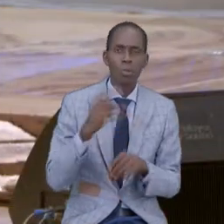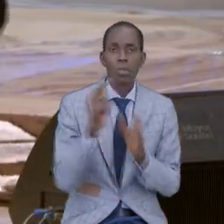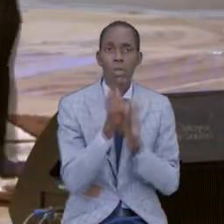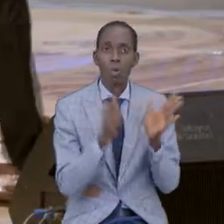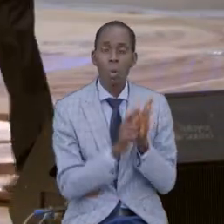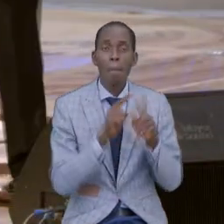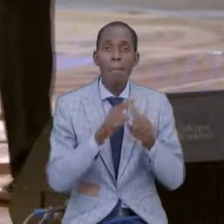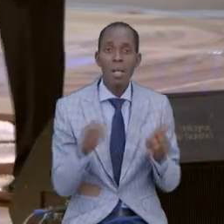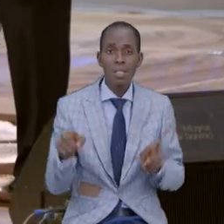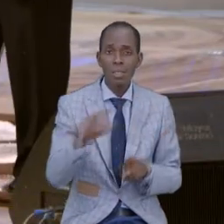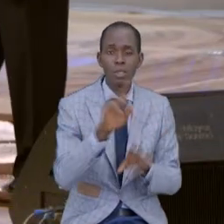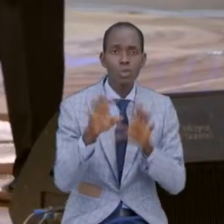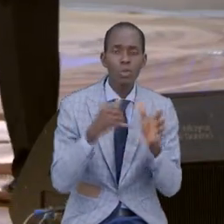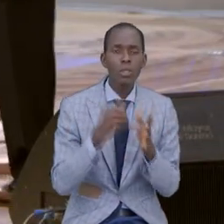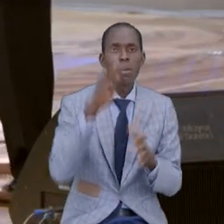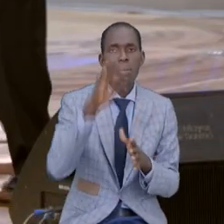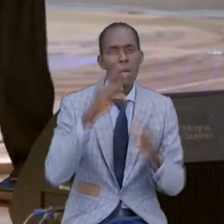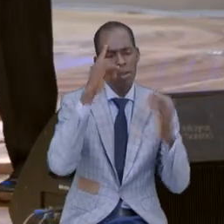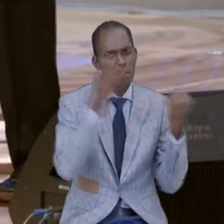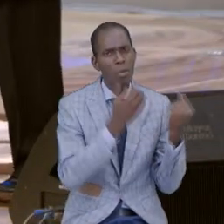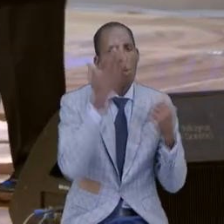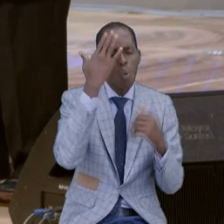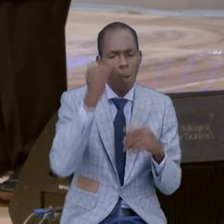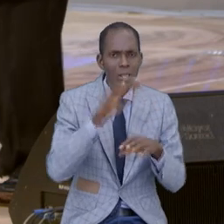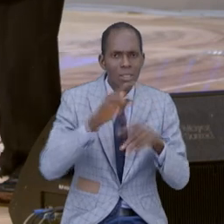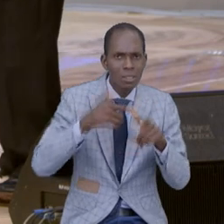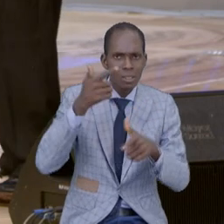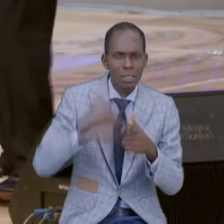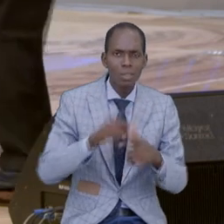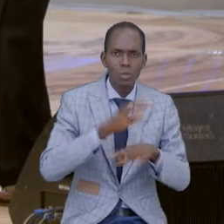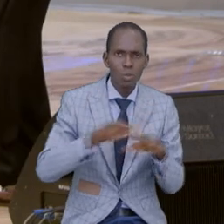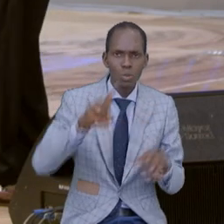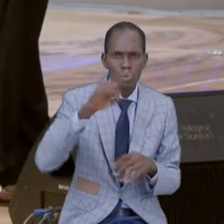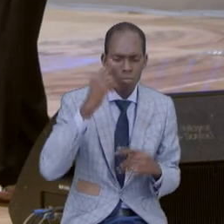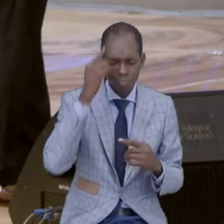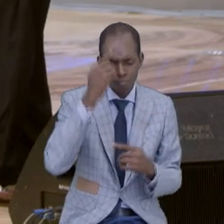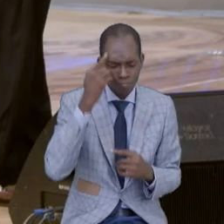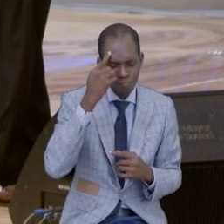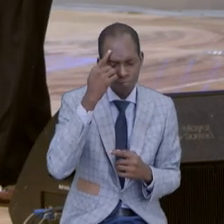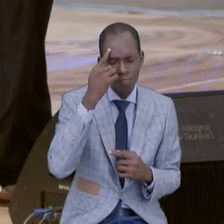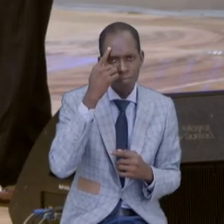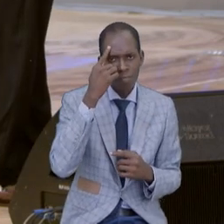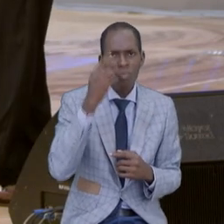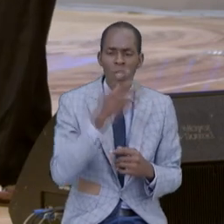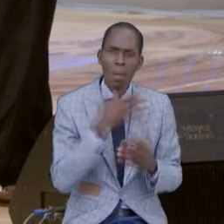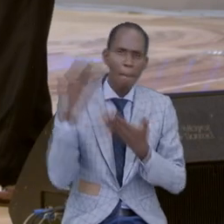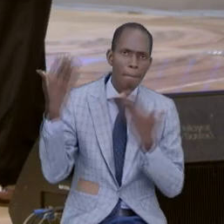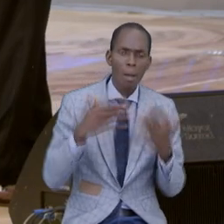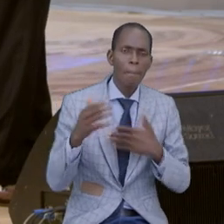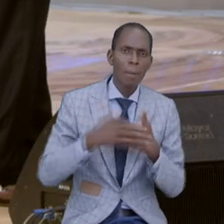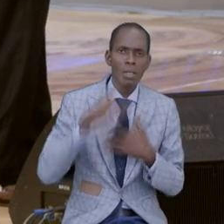it by faith. Why don't you then reason and bring back your senses